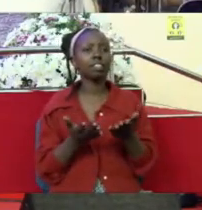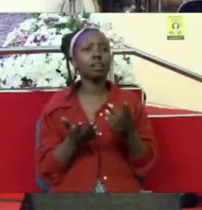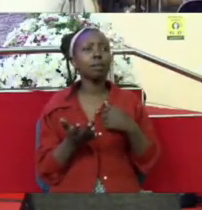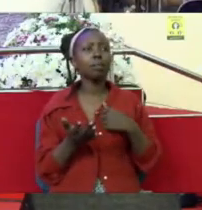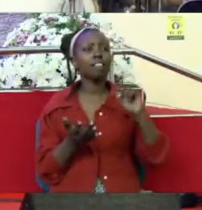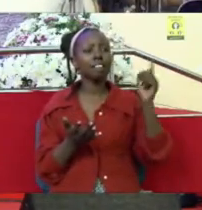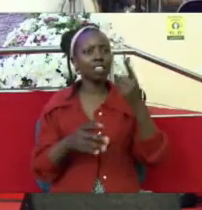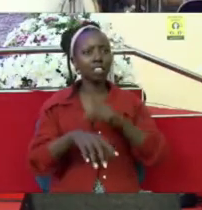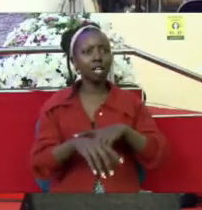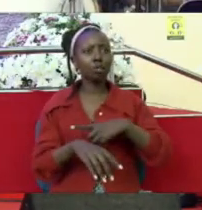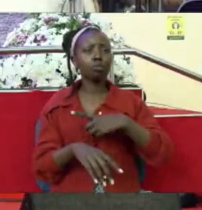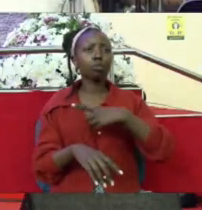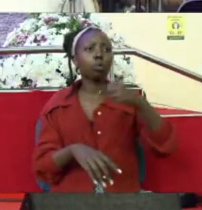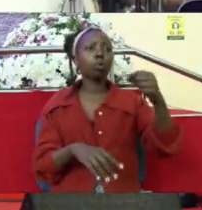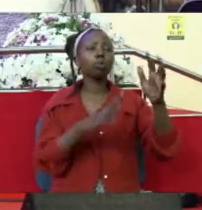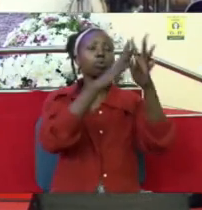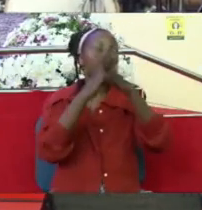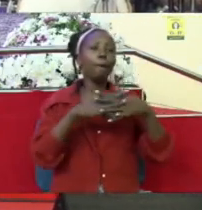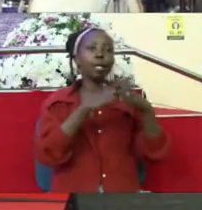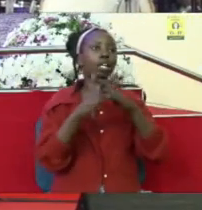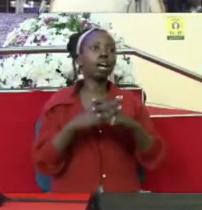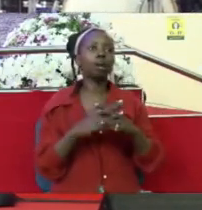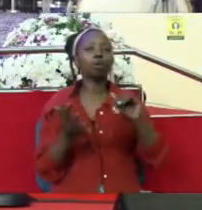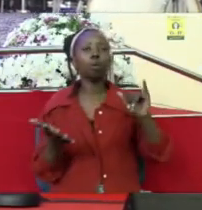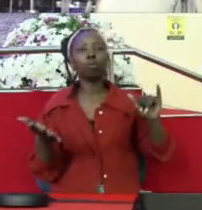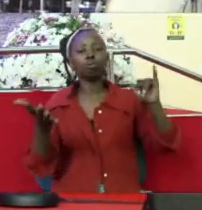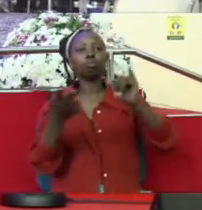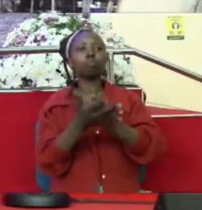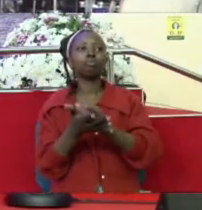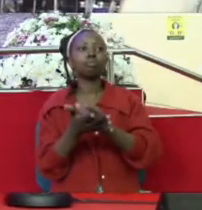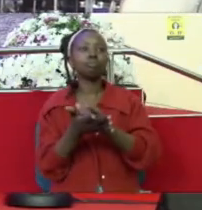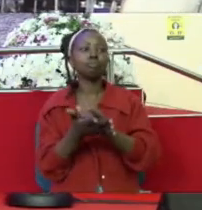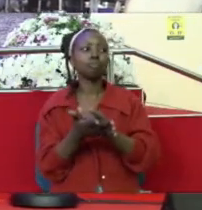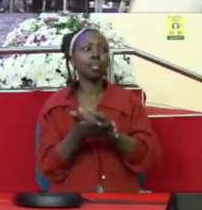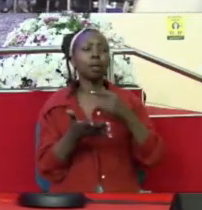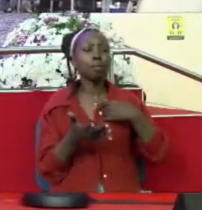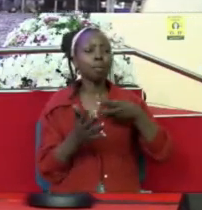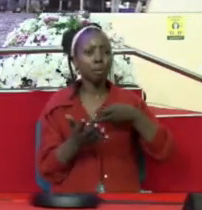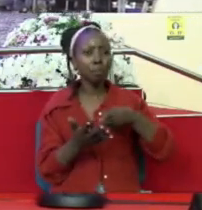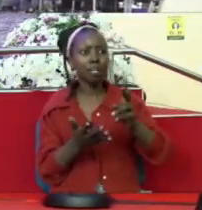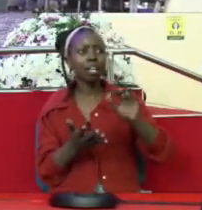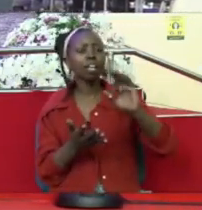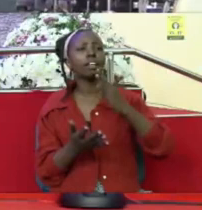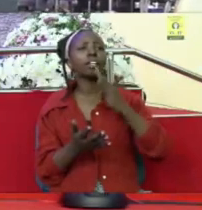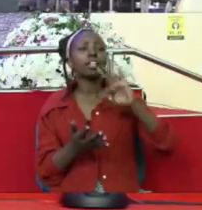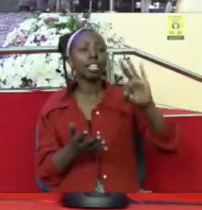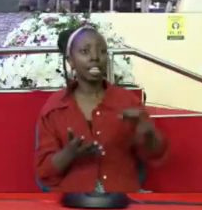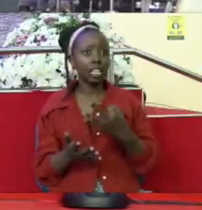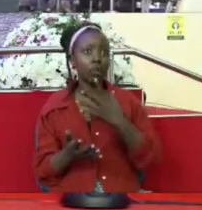on a plane. Wakati wangu mara yangu ya kwanza mimi kutoka nje hii nchi kwa ndege. I paid 3500.